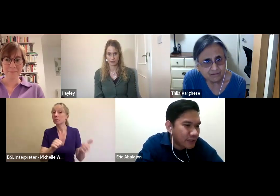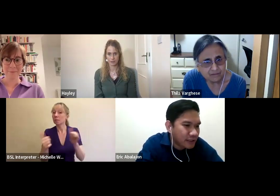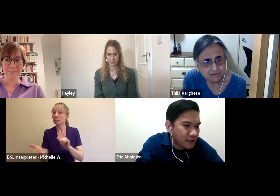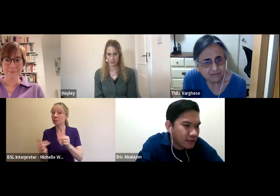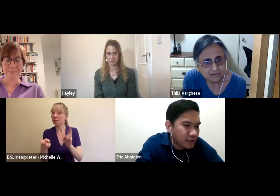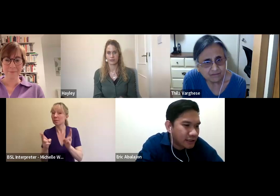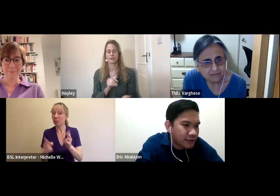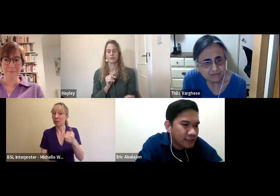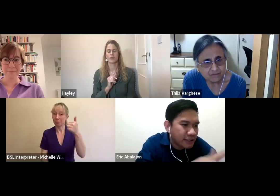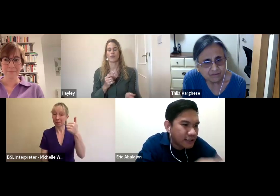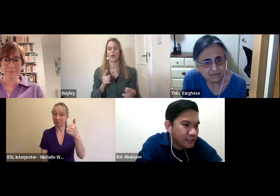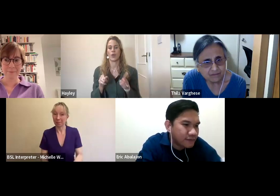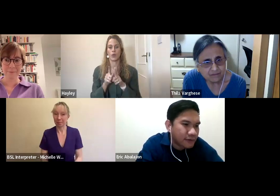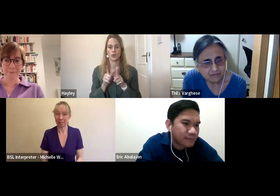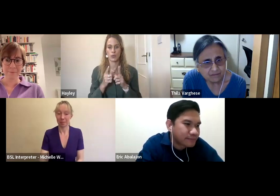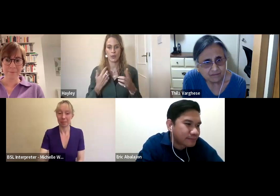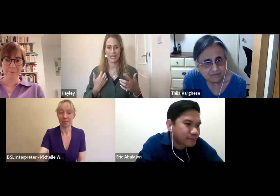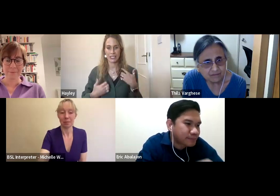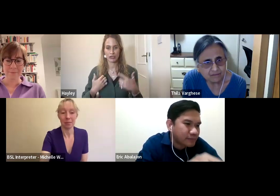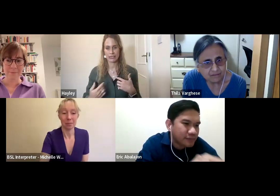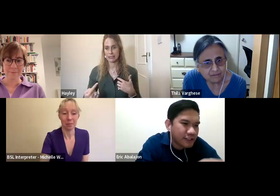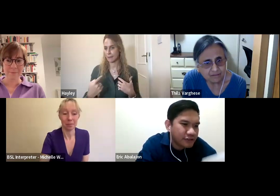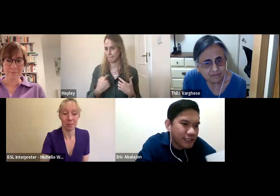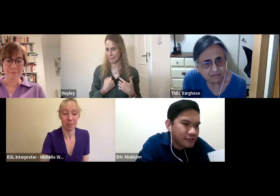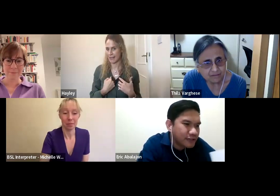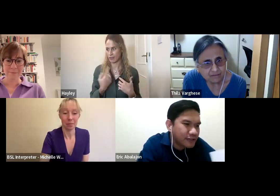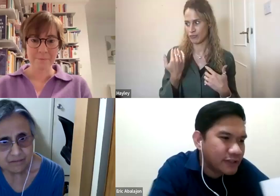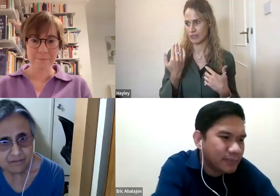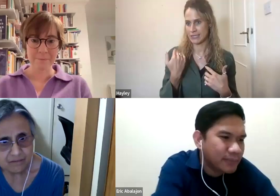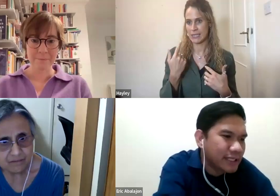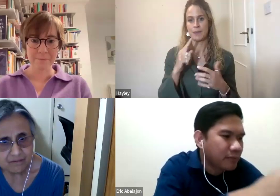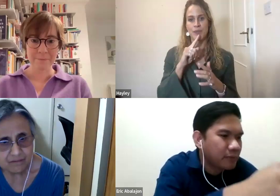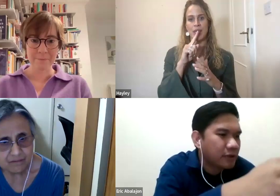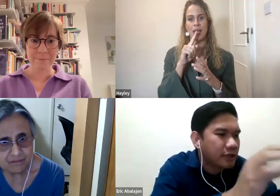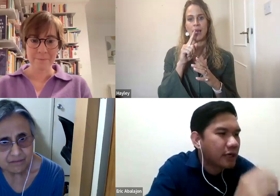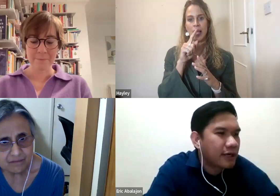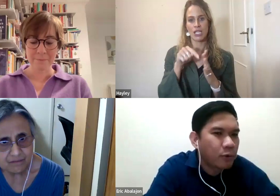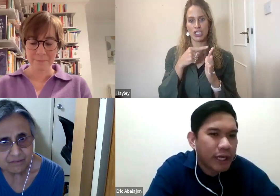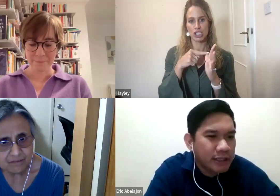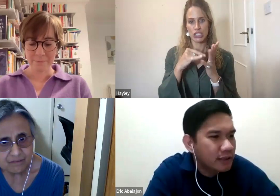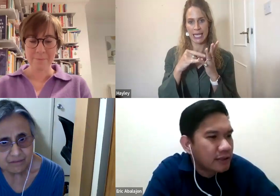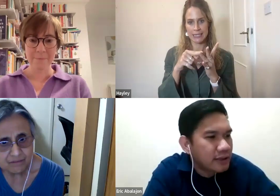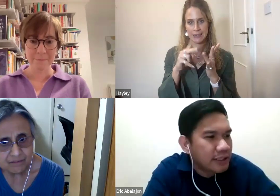interesting for me recently is from Jason Tabines's poem.